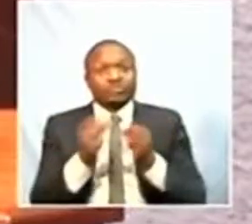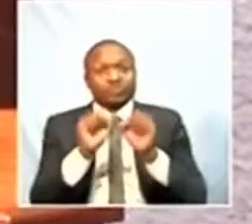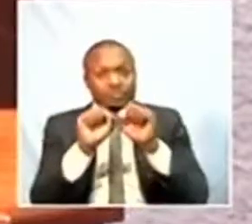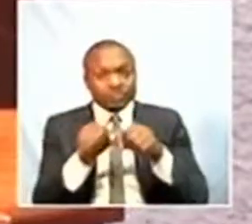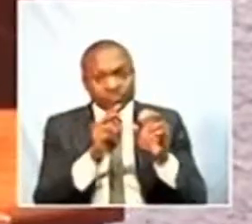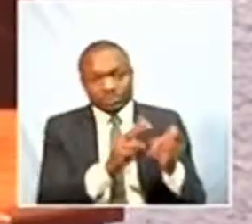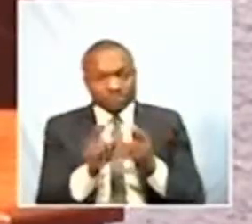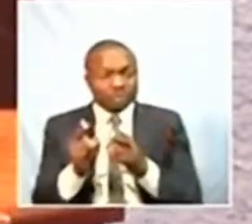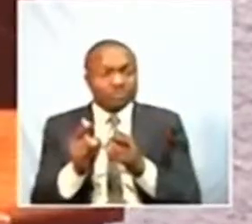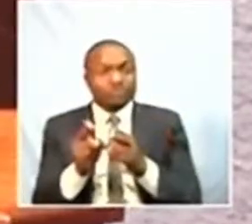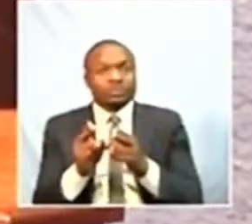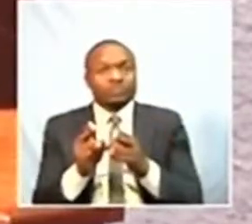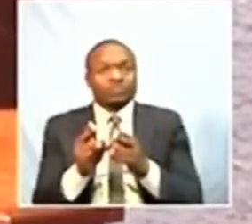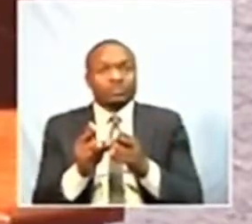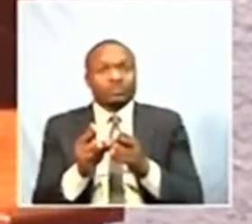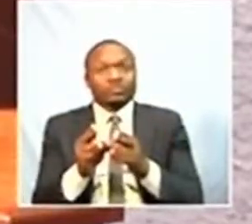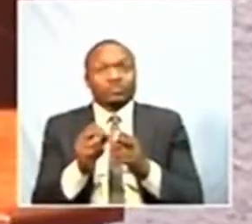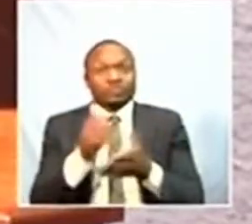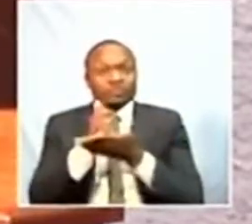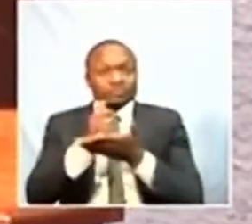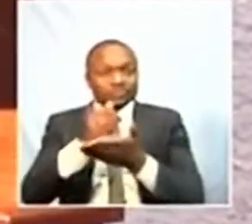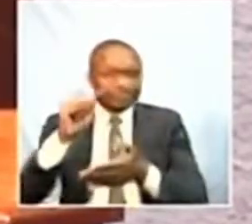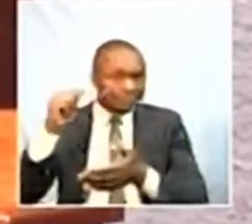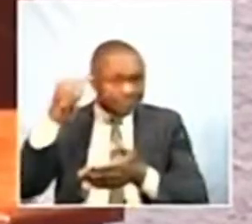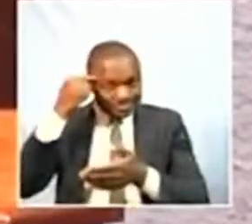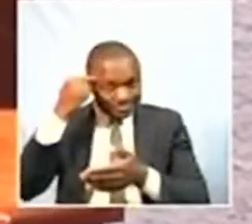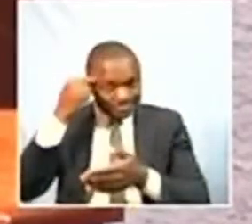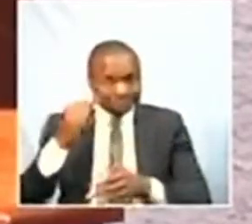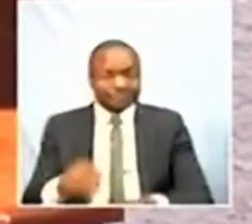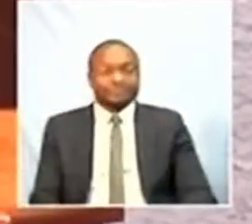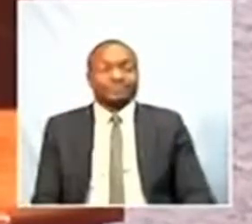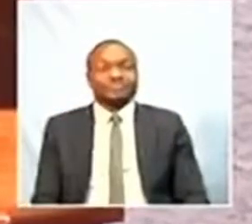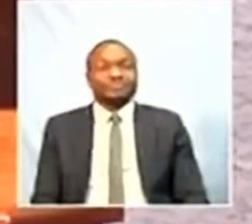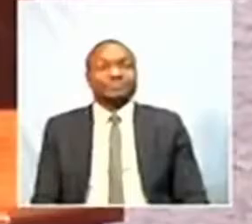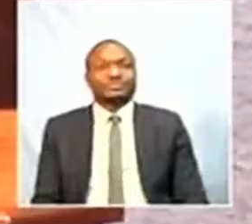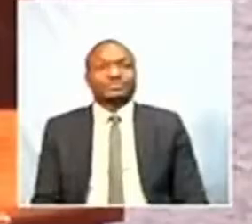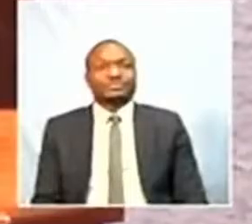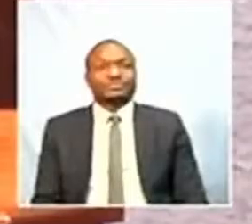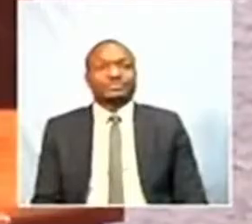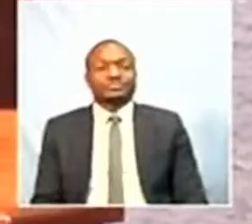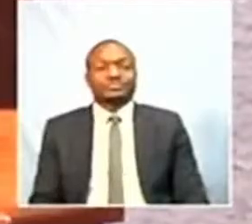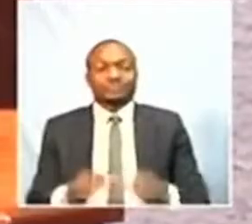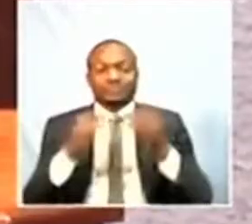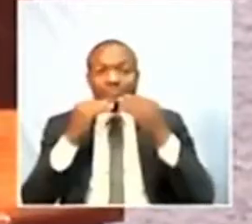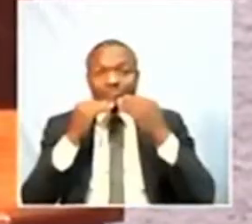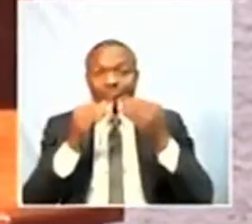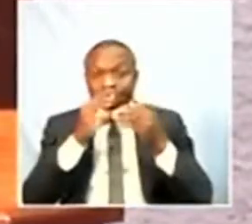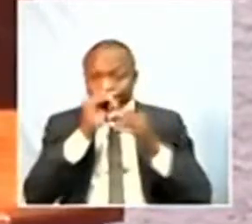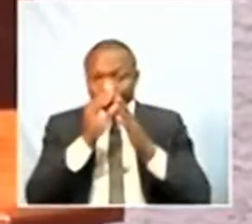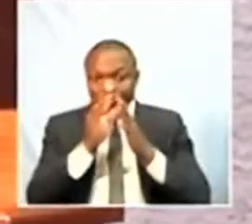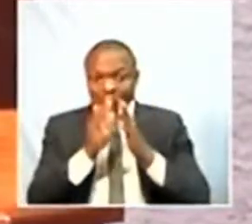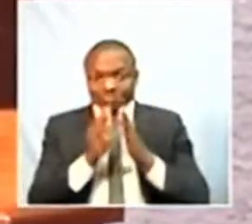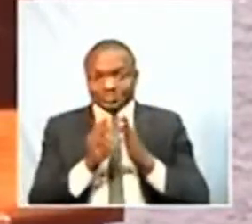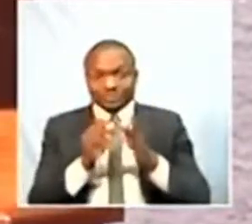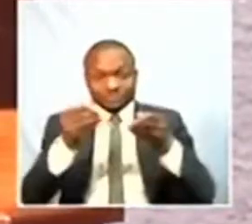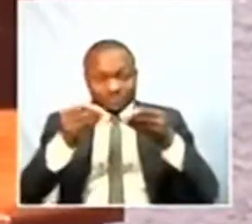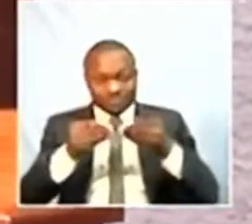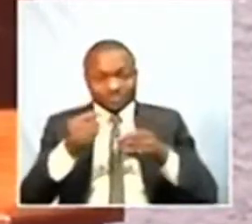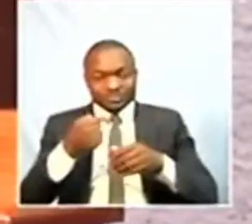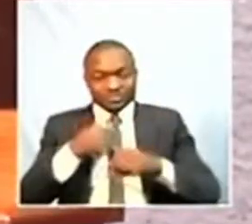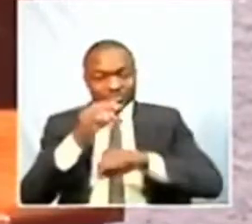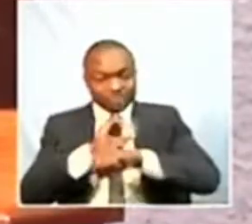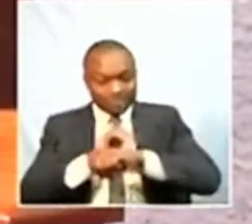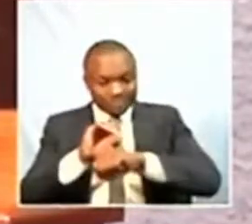can respond on behalf of the government. Thank you, Madam Speaker, for giving me an opportunity